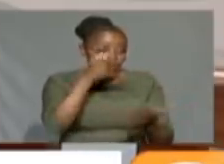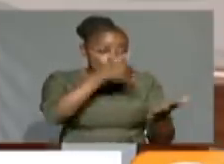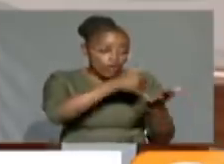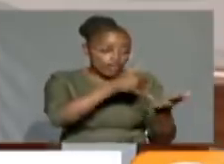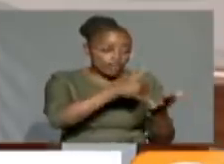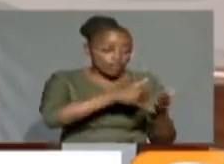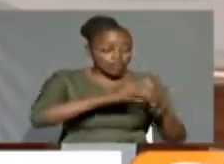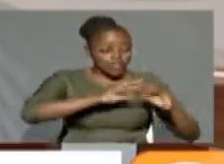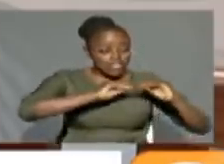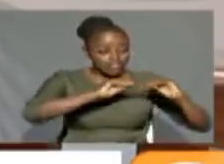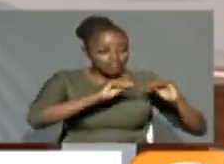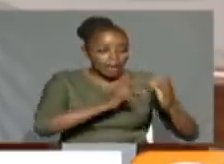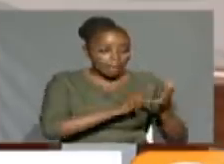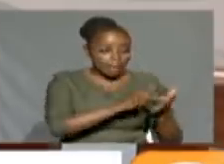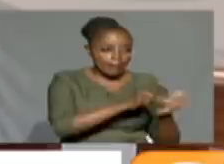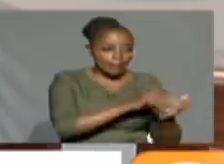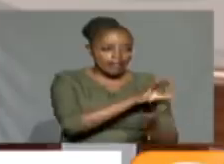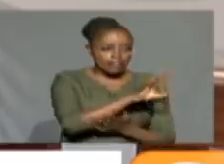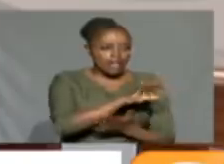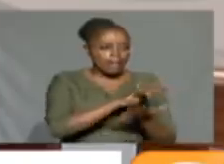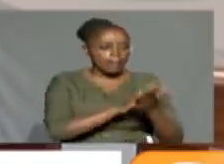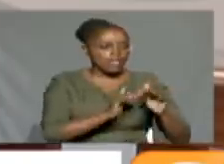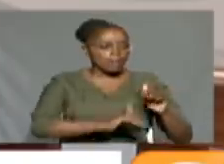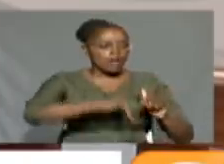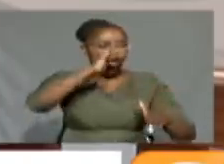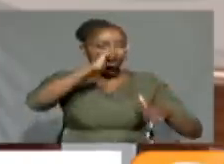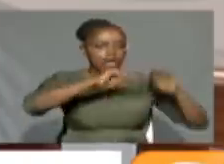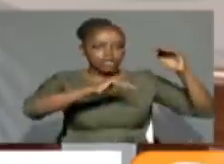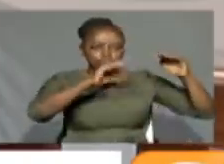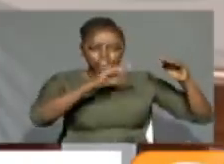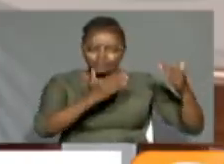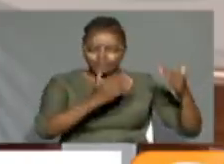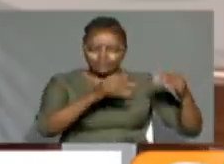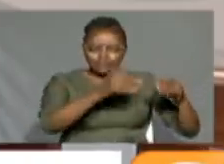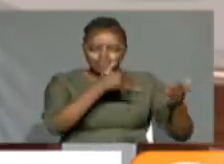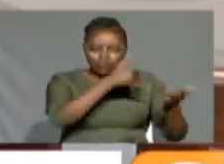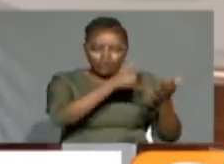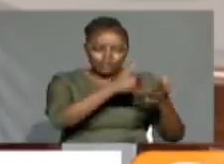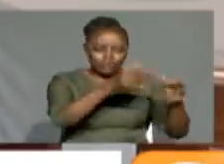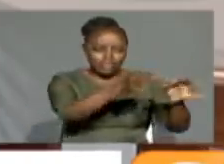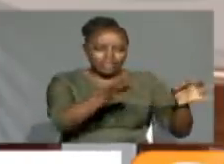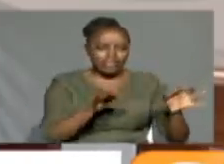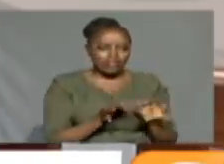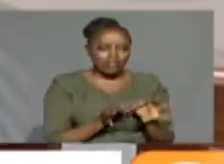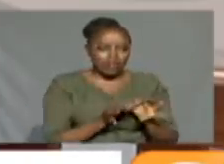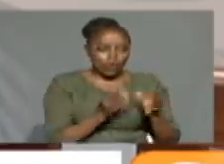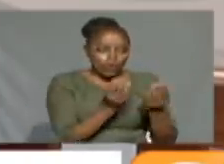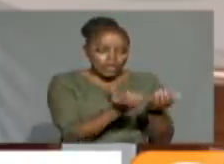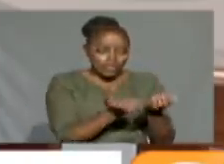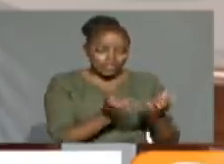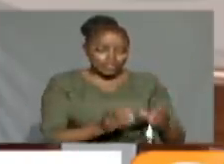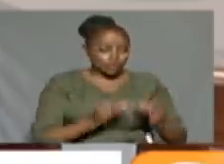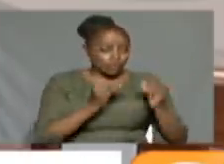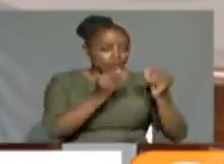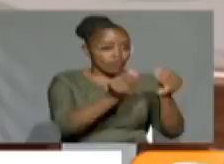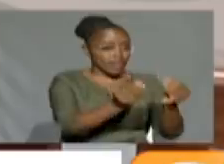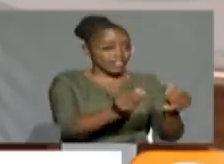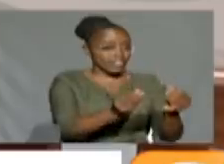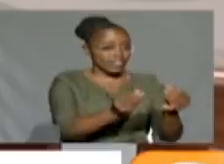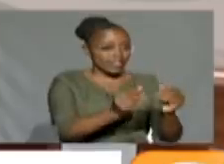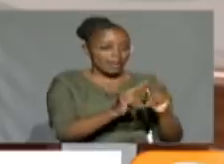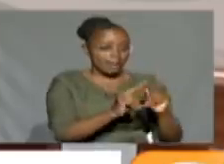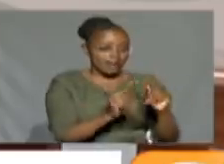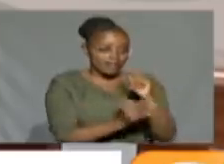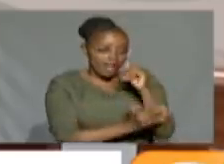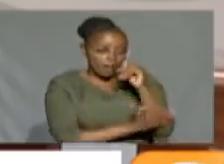in educating, became adults, and they became part of the family, and we needed to provide for them. And